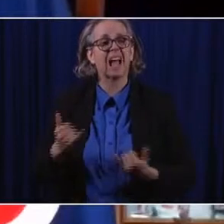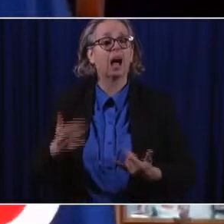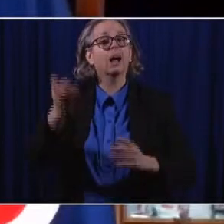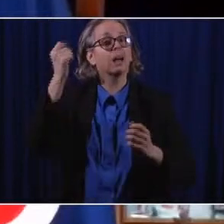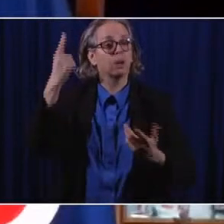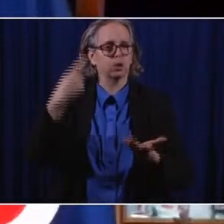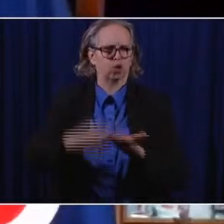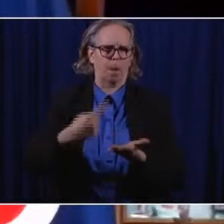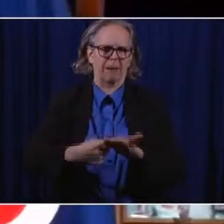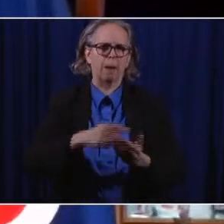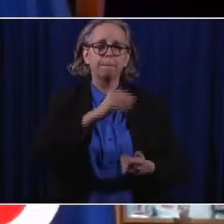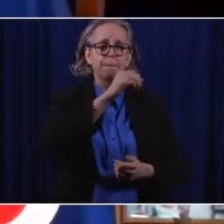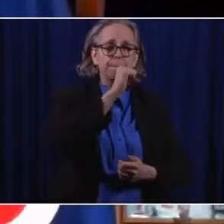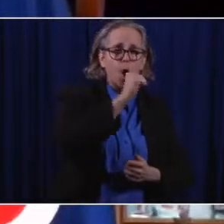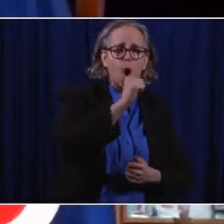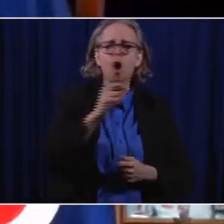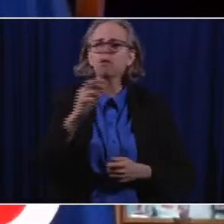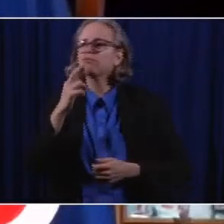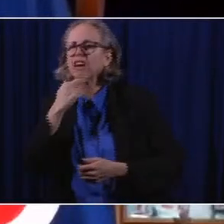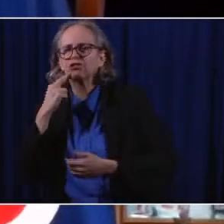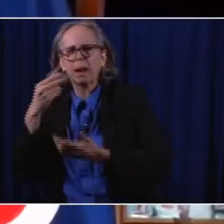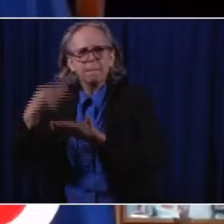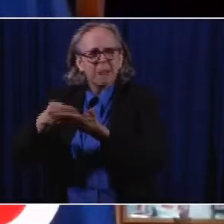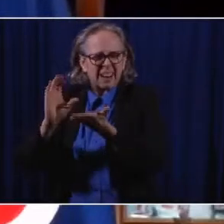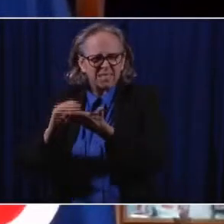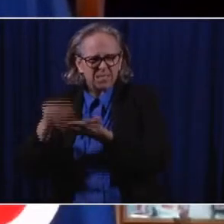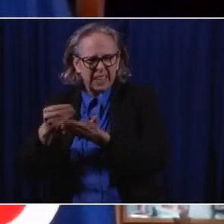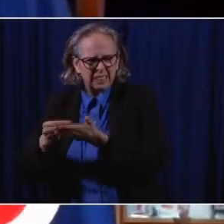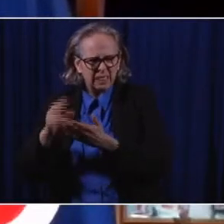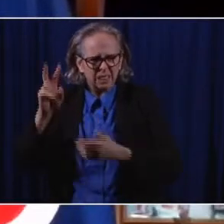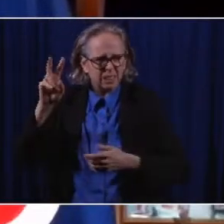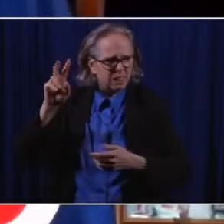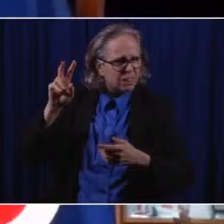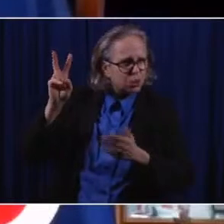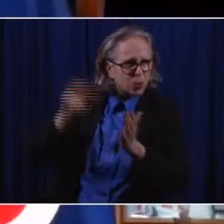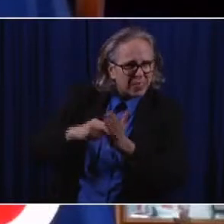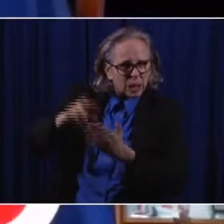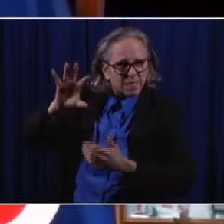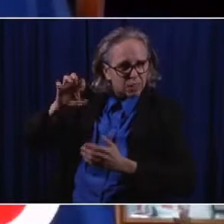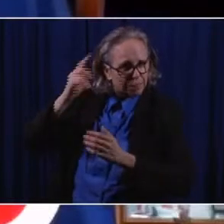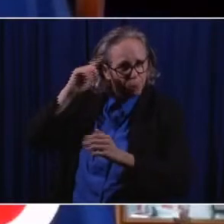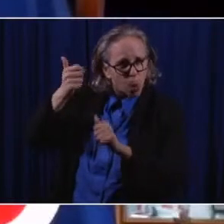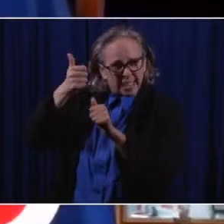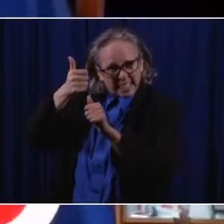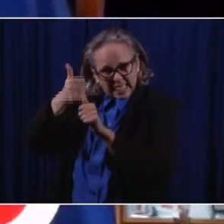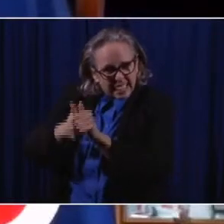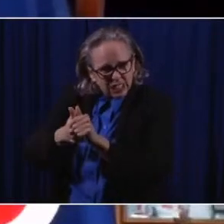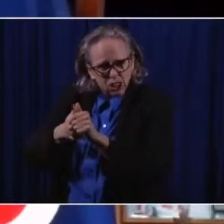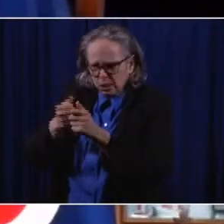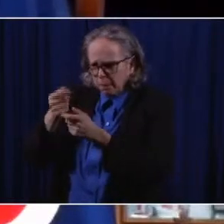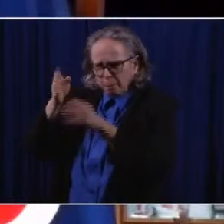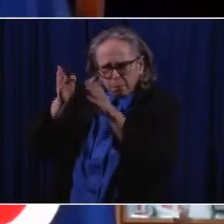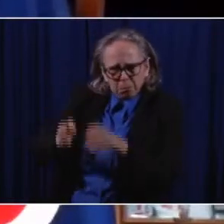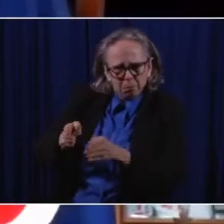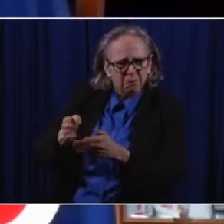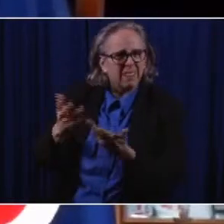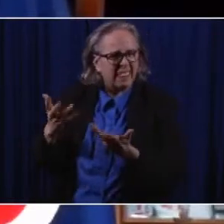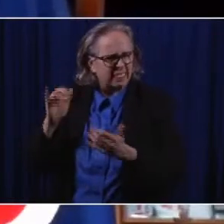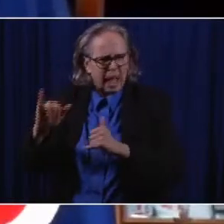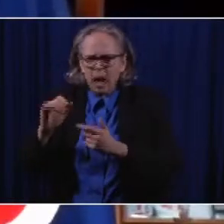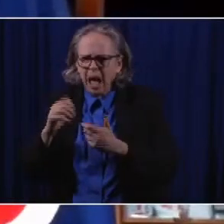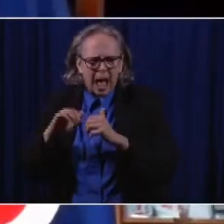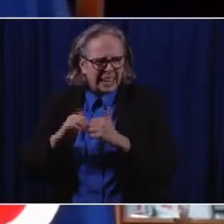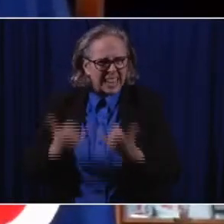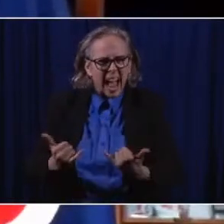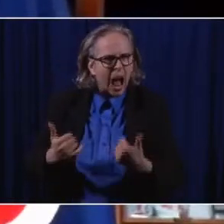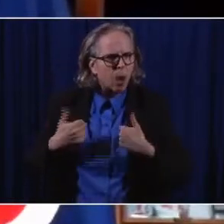announced $2,500 available for every liquor permit holder. There are roughly 30 types of liquor permit holders. As of right now,